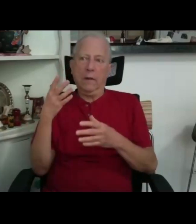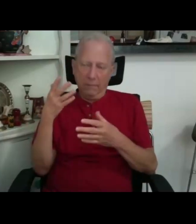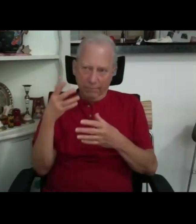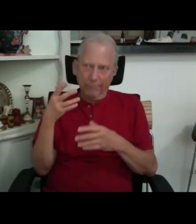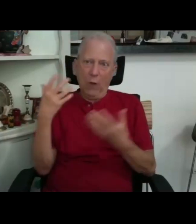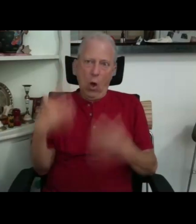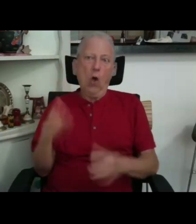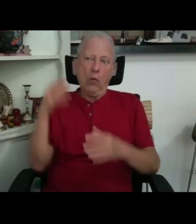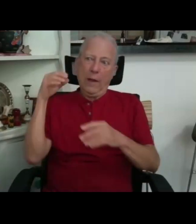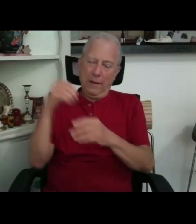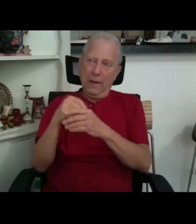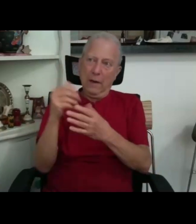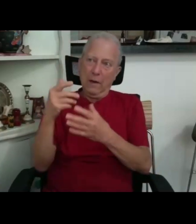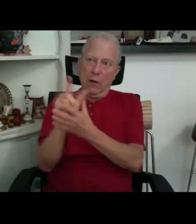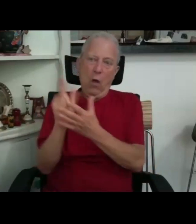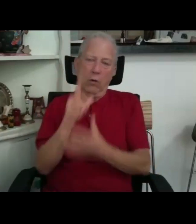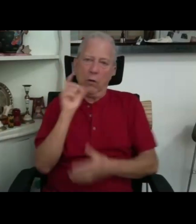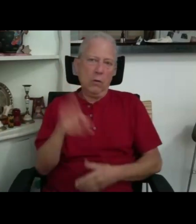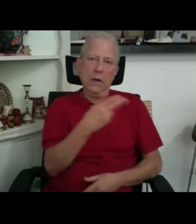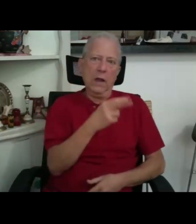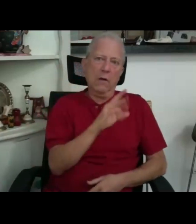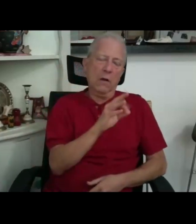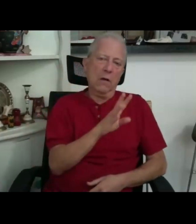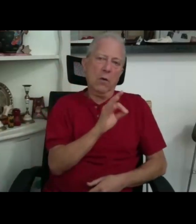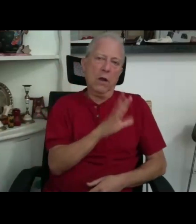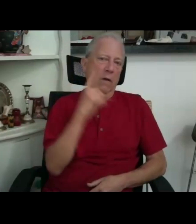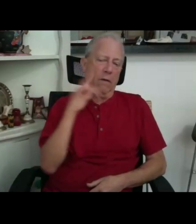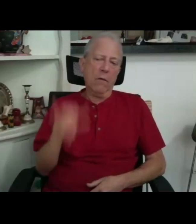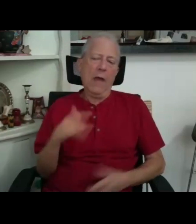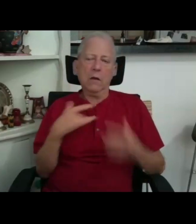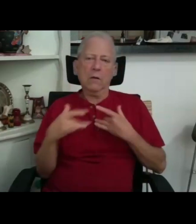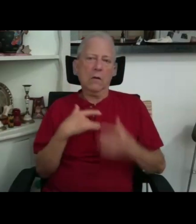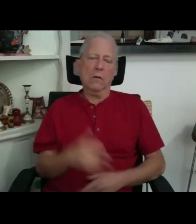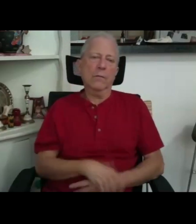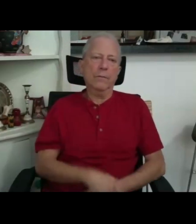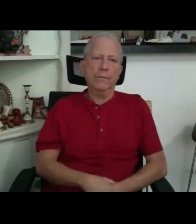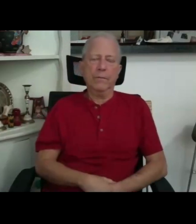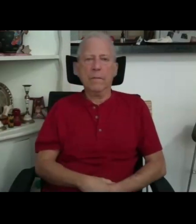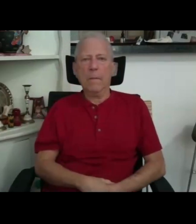So we don't need HR 9495 for that concern.